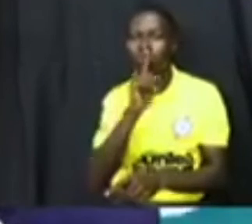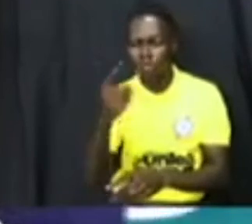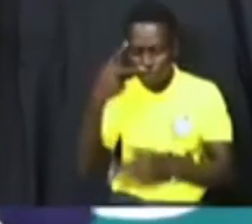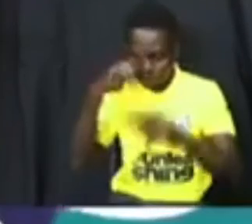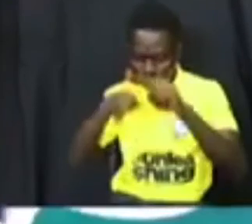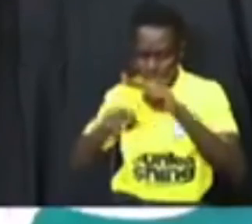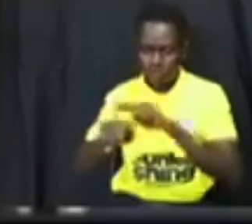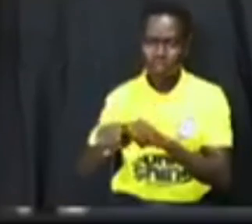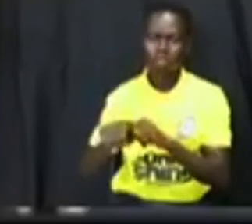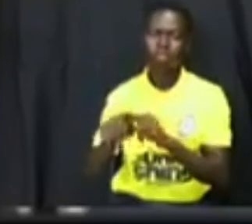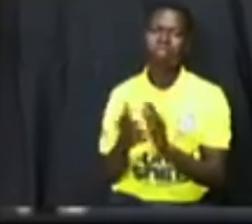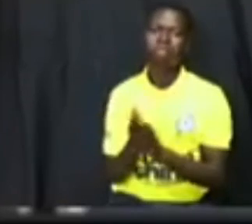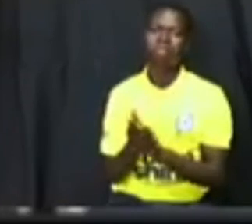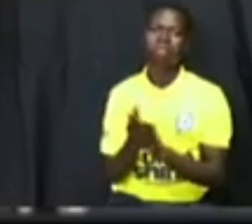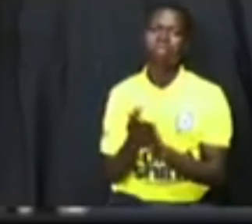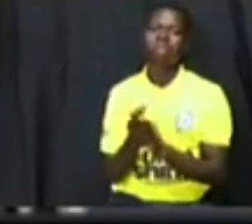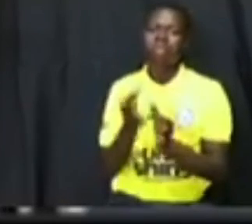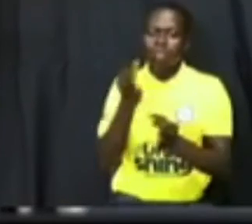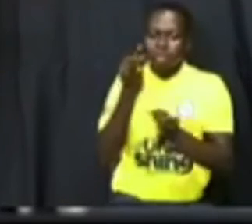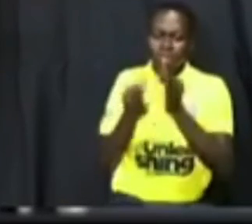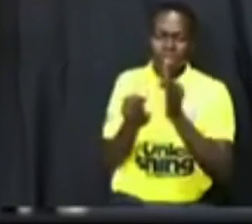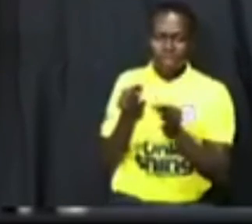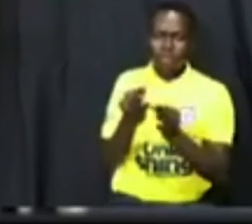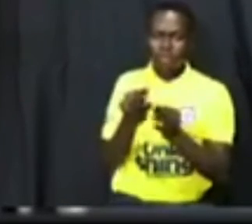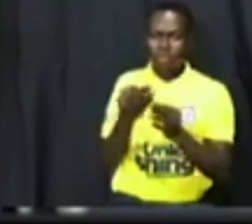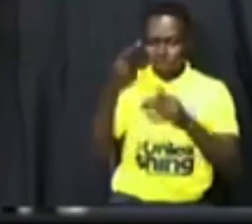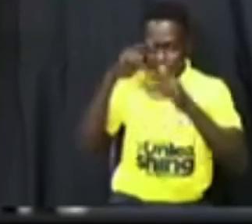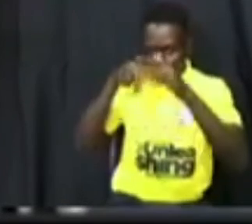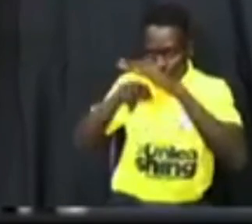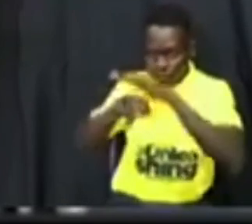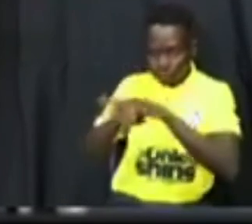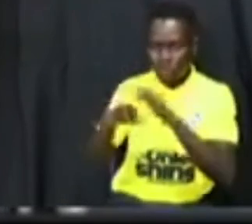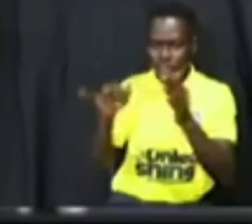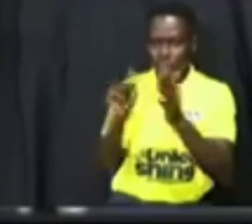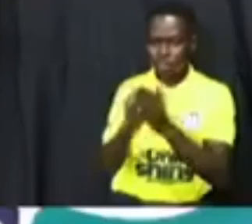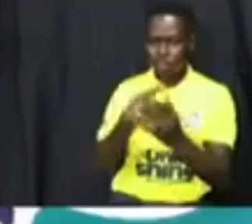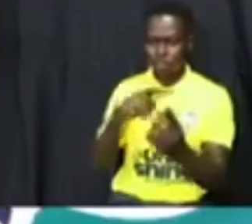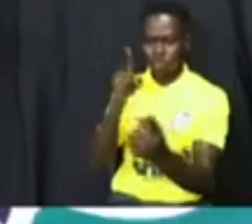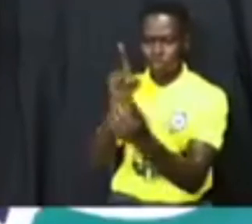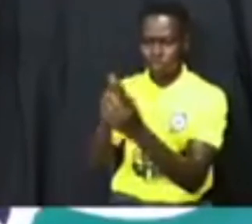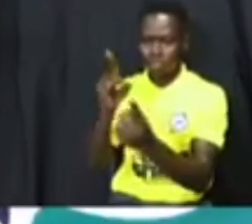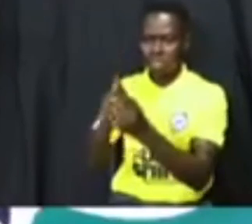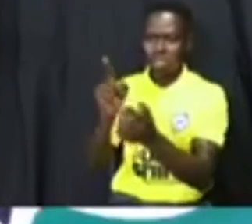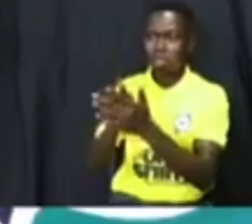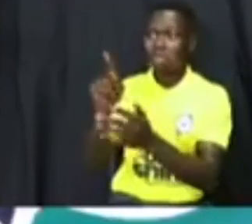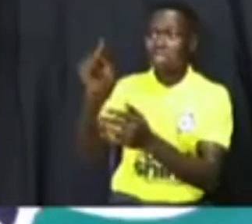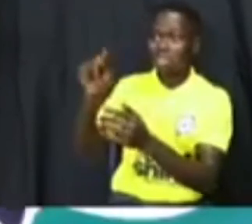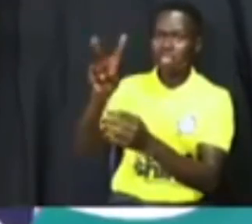If the prophets we encounter on social media are fake,